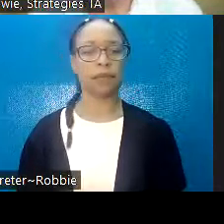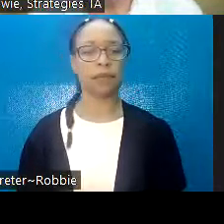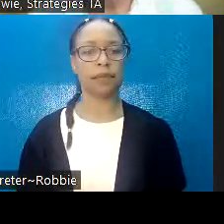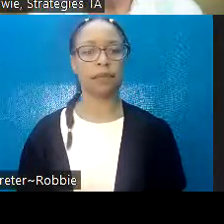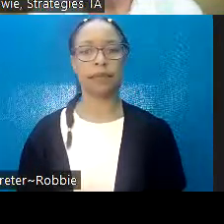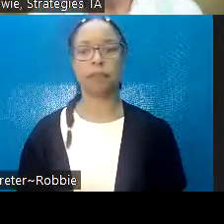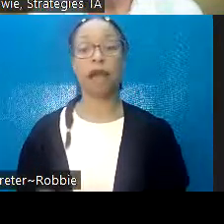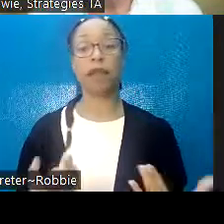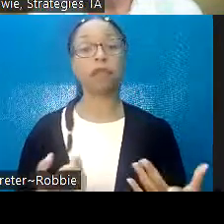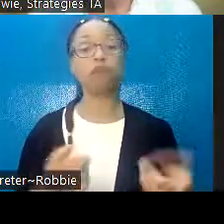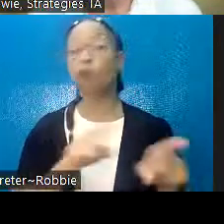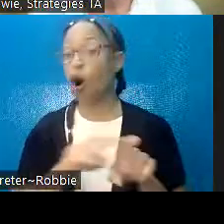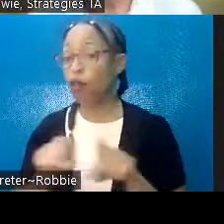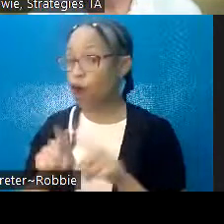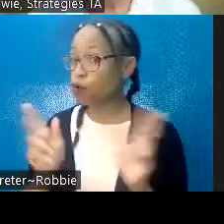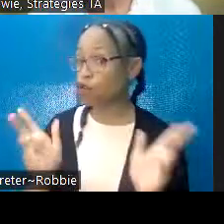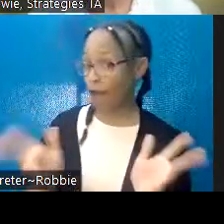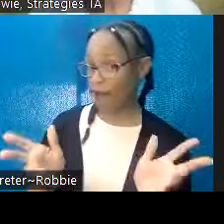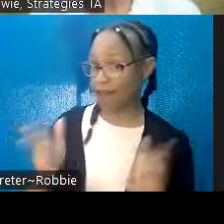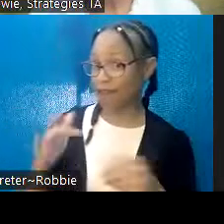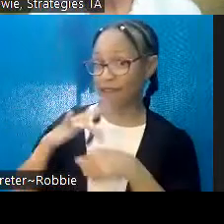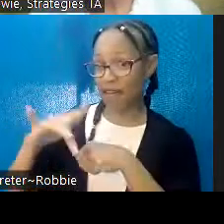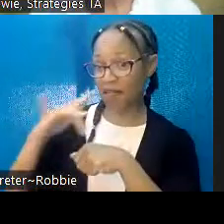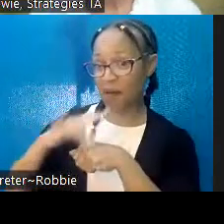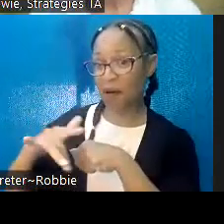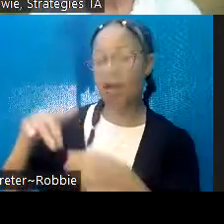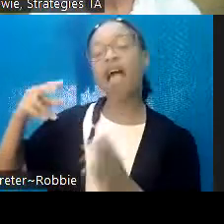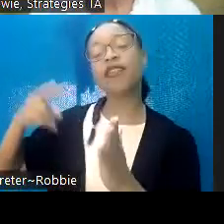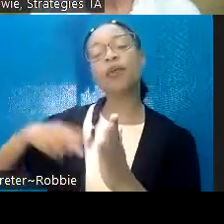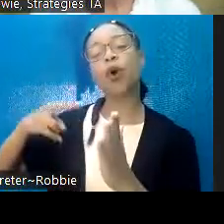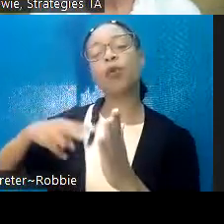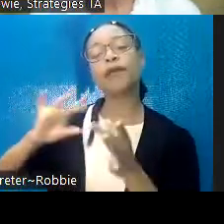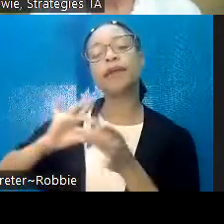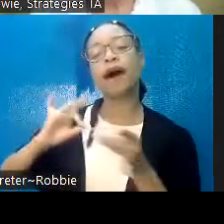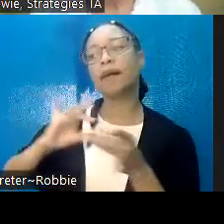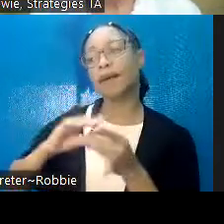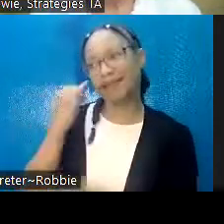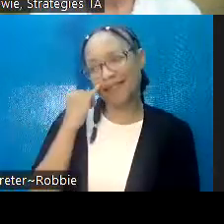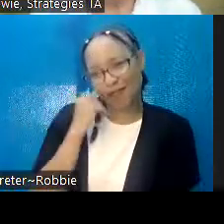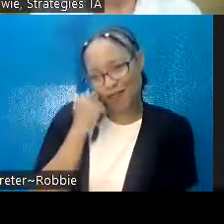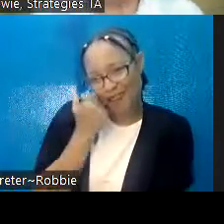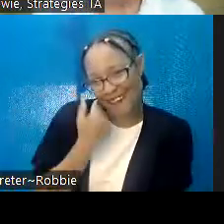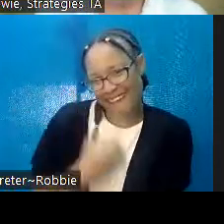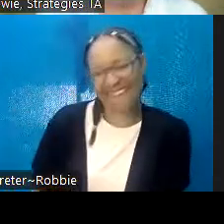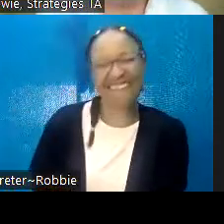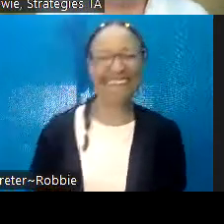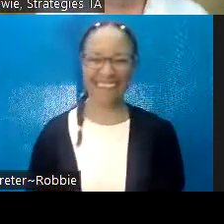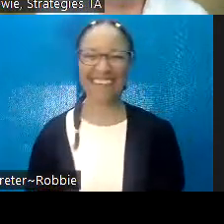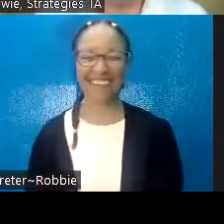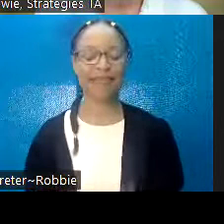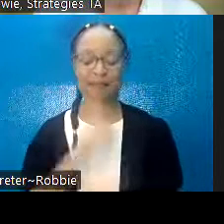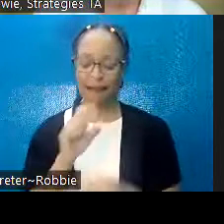And you can also use the chat and we Yep. will read those comments if you feel shy. Absolutely.